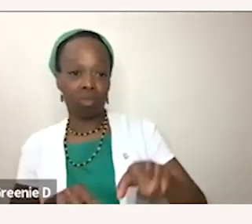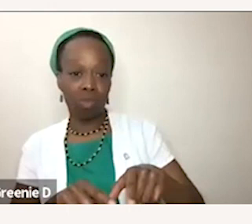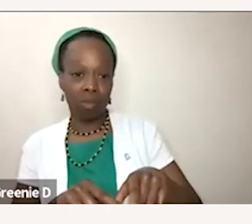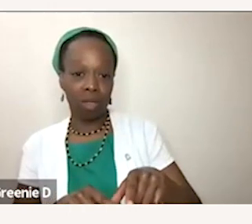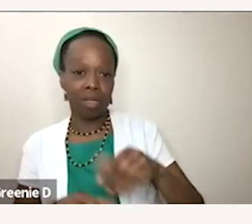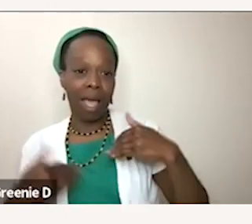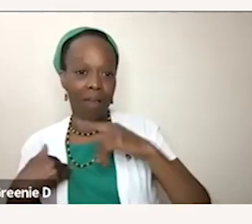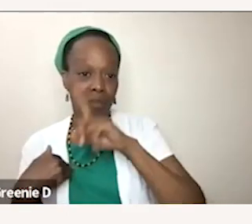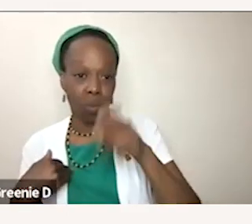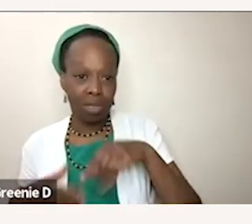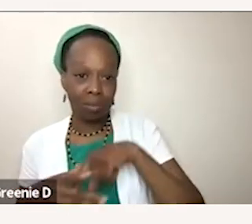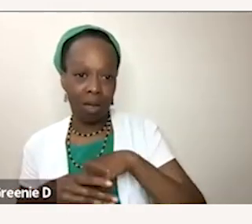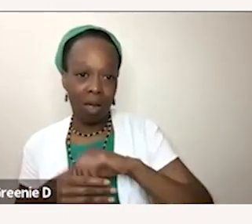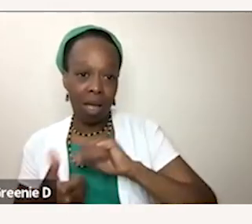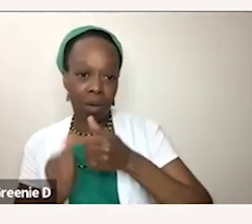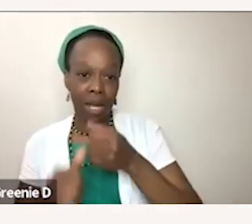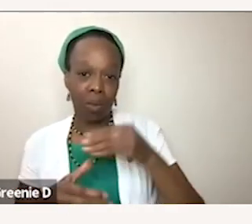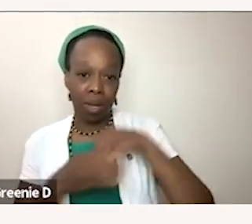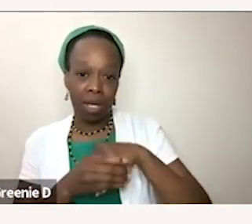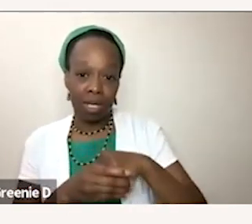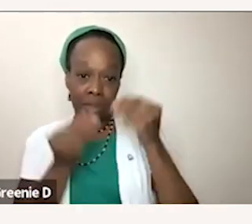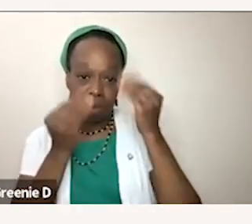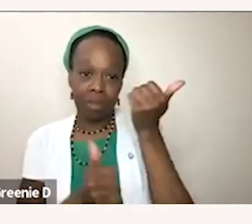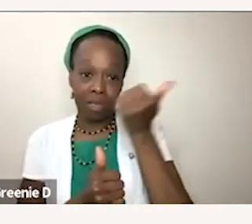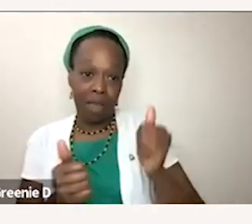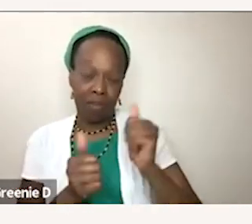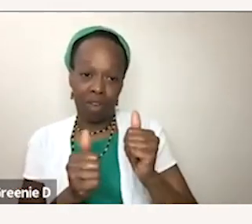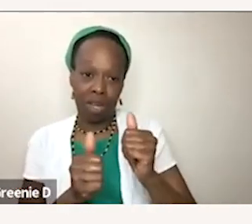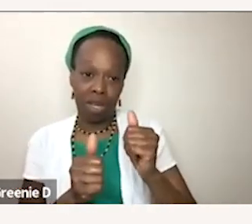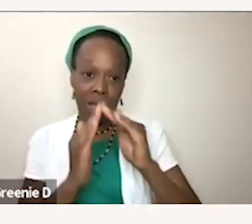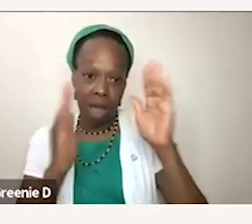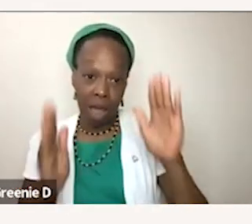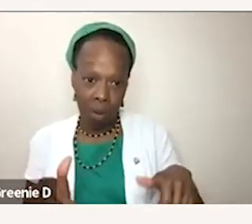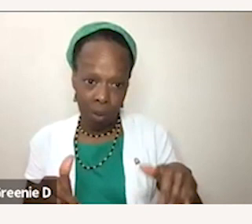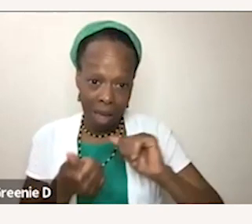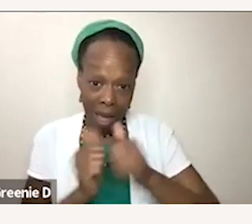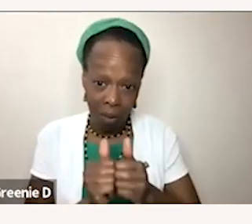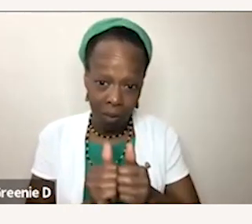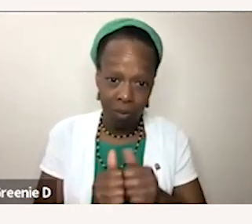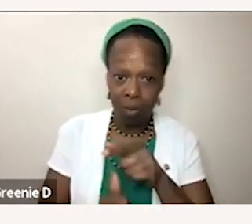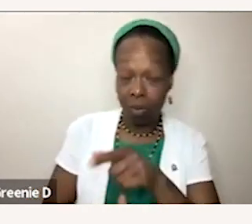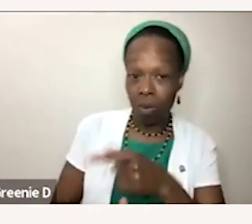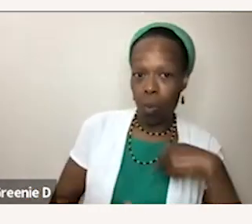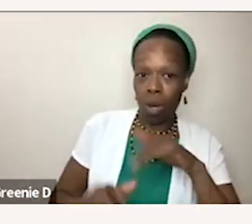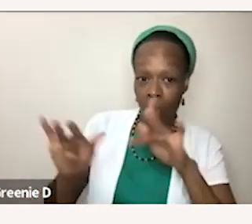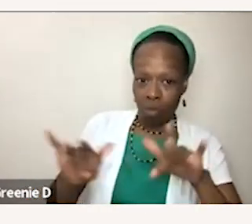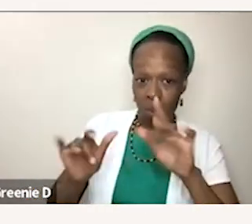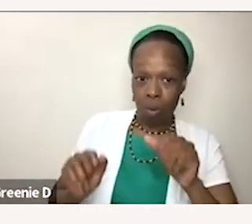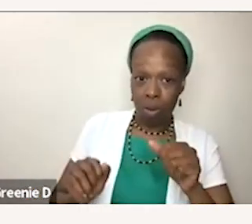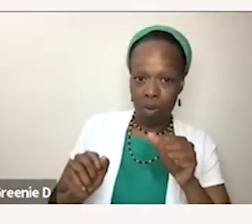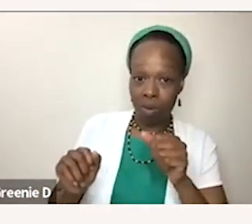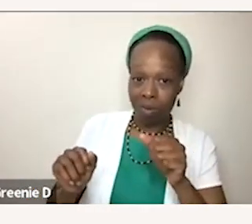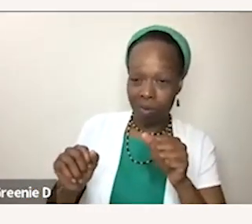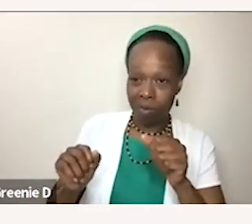this information into every household, and I'm just going to be very shameless plugging here. We're recording. We're going to upload this to YouTube, and so you